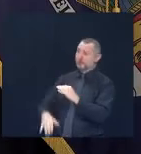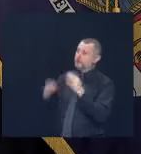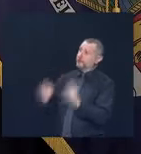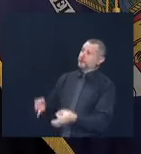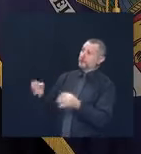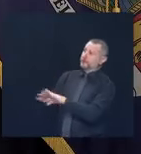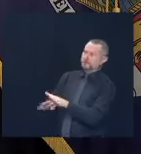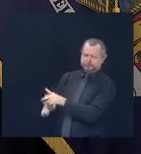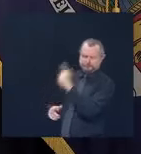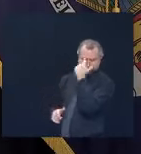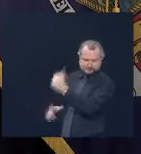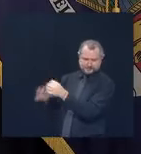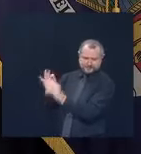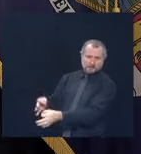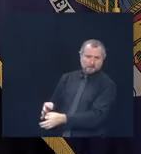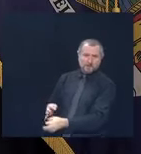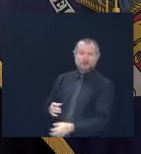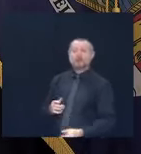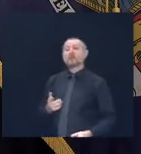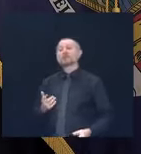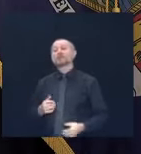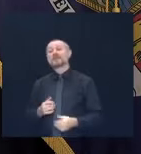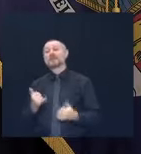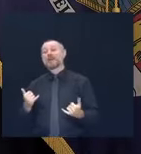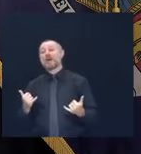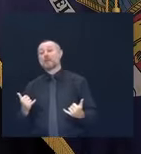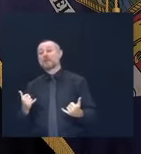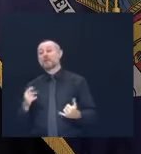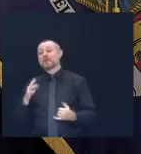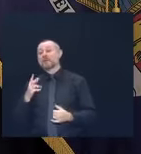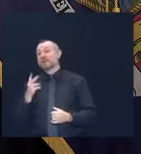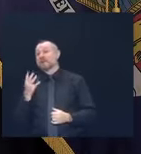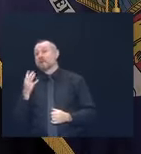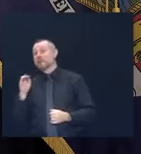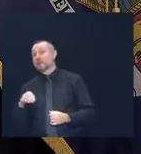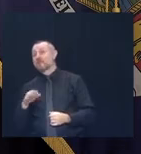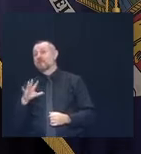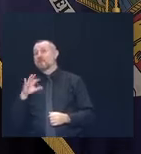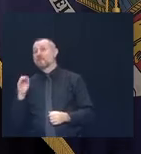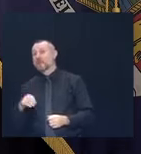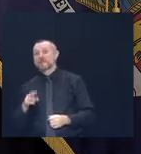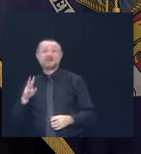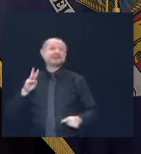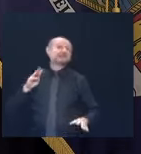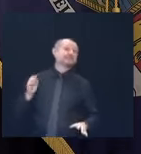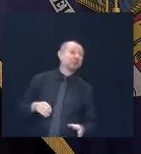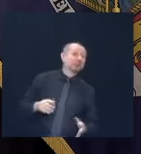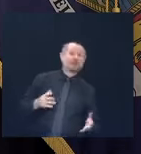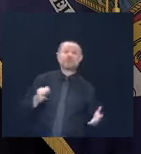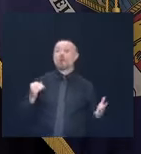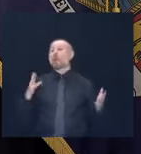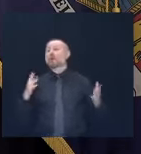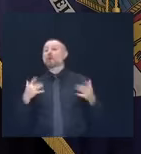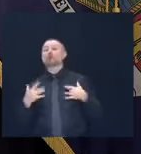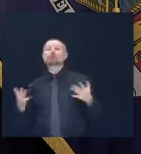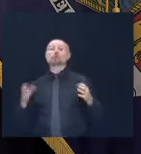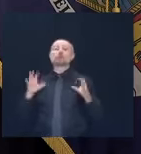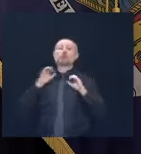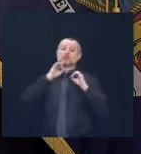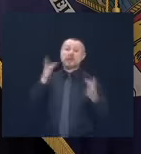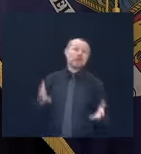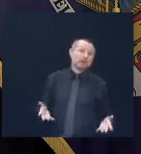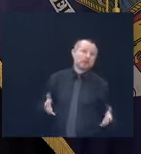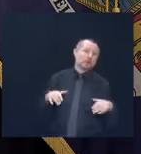3, but by the way, it's now 4, or it's 5, or it's 6, or I decided not to do it, or I got new data, or I turned